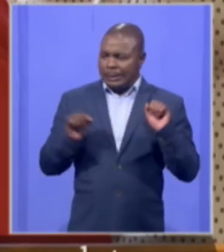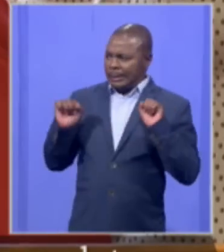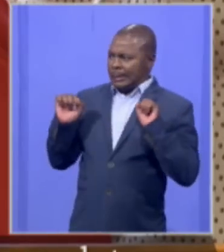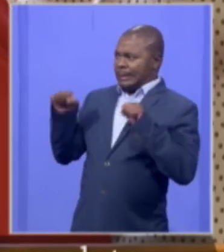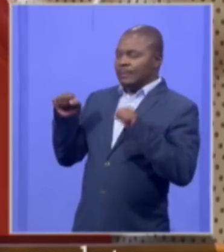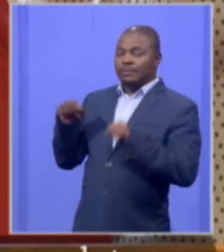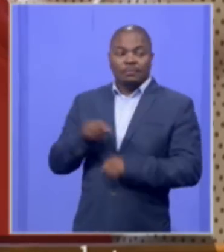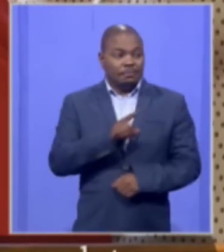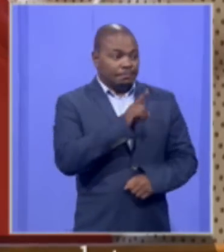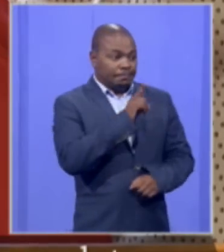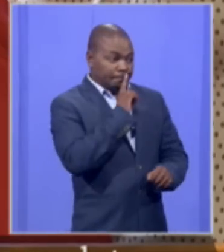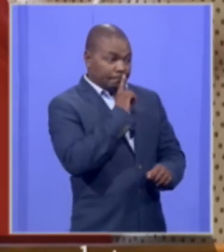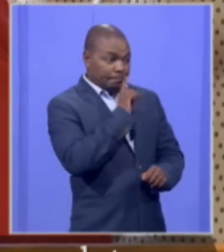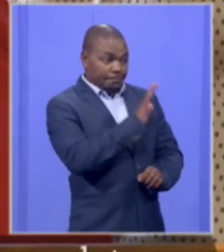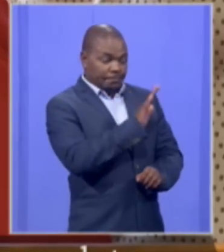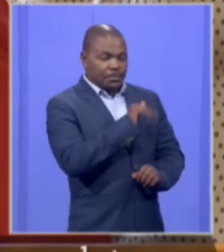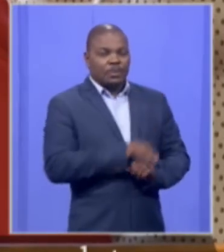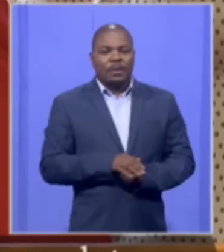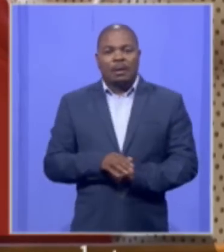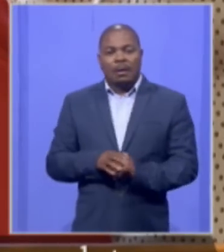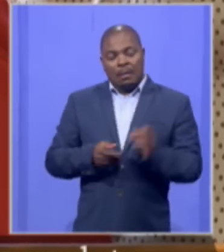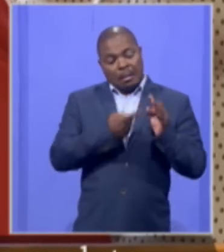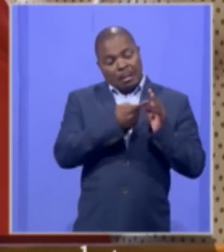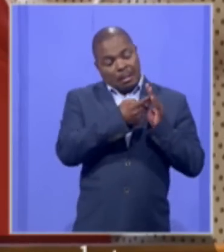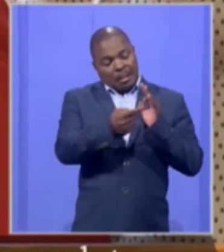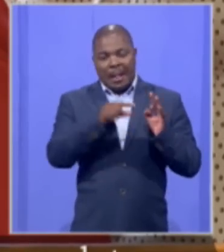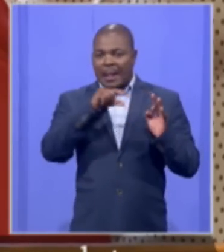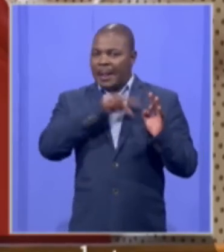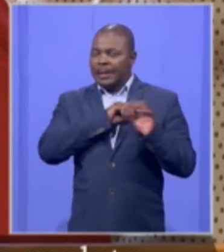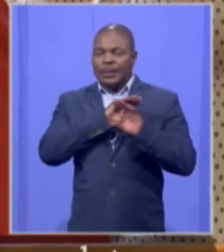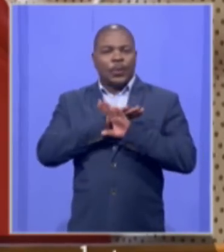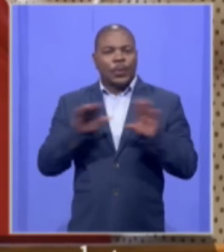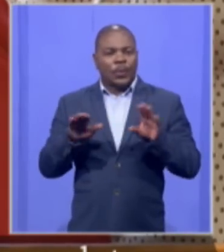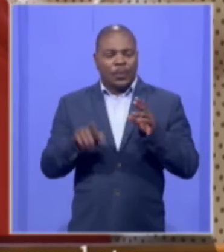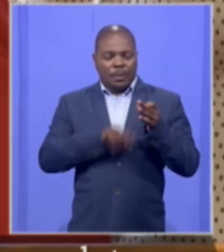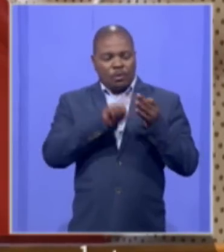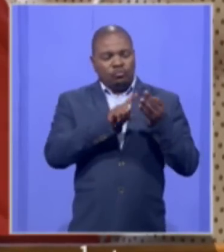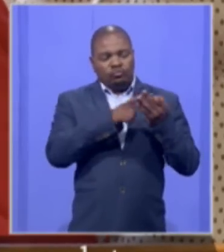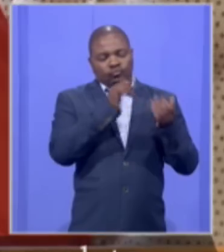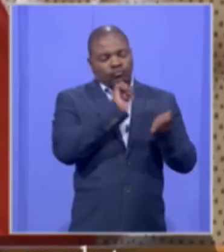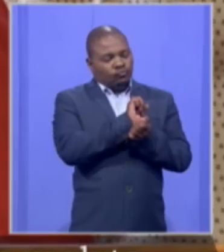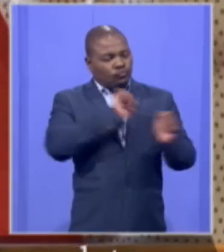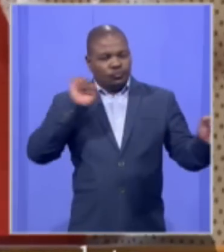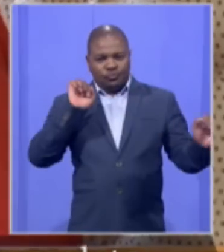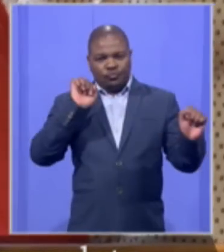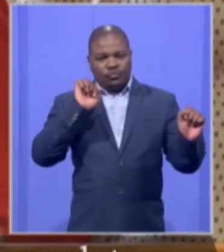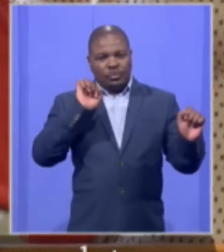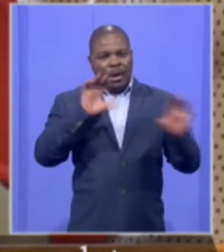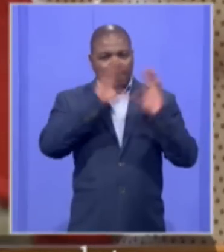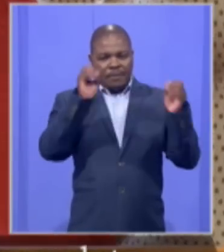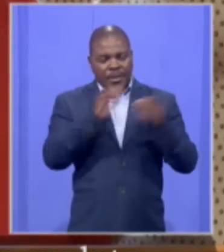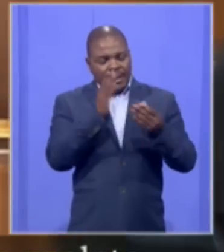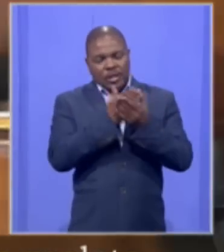please. The accused are found not guilty and are discharged on all the charges.